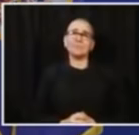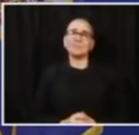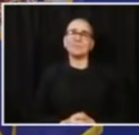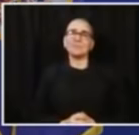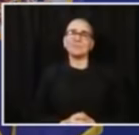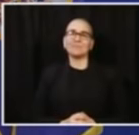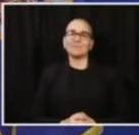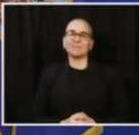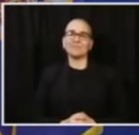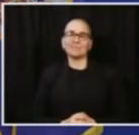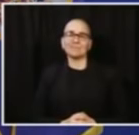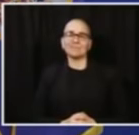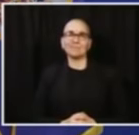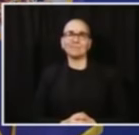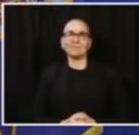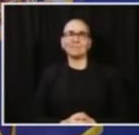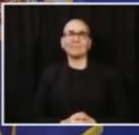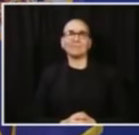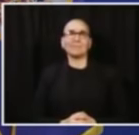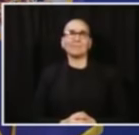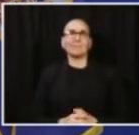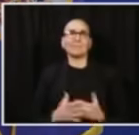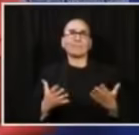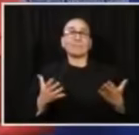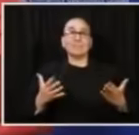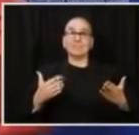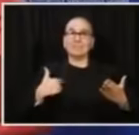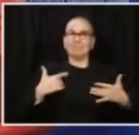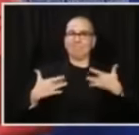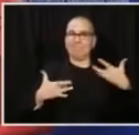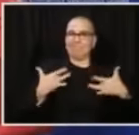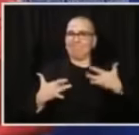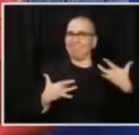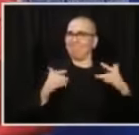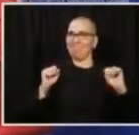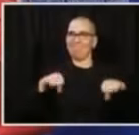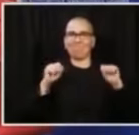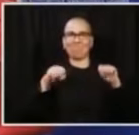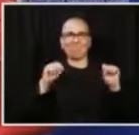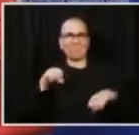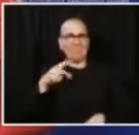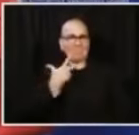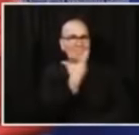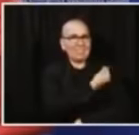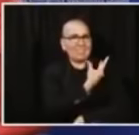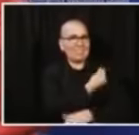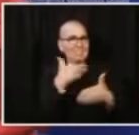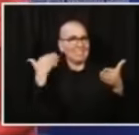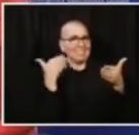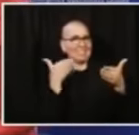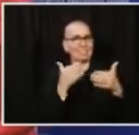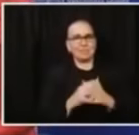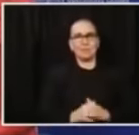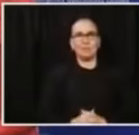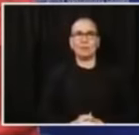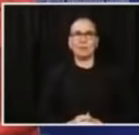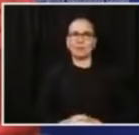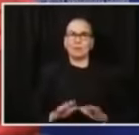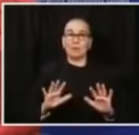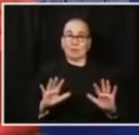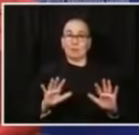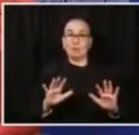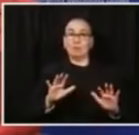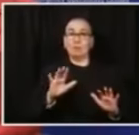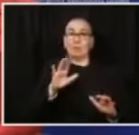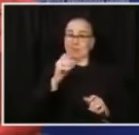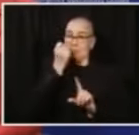I too am excited to say that vaccine is coming soon. Now, no vaccine has been officially approved yet, but as you